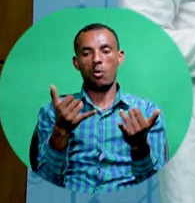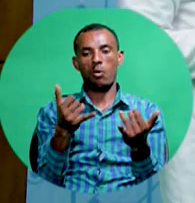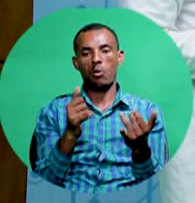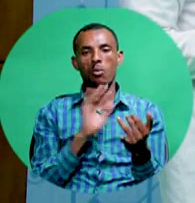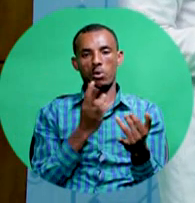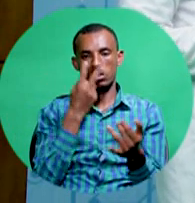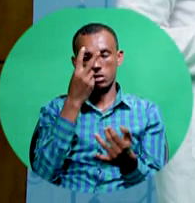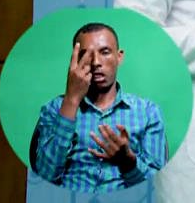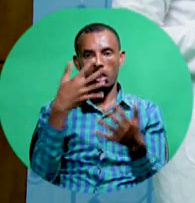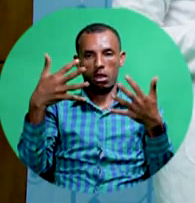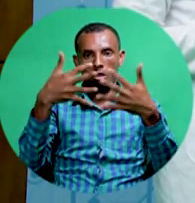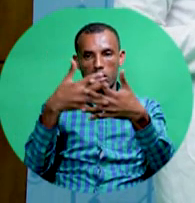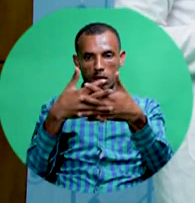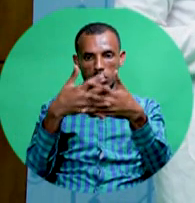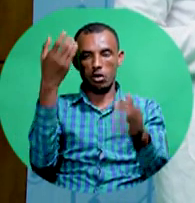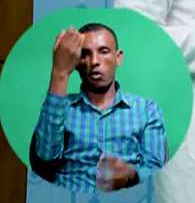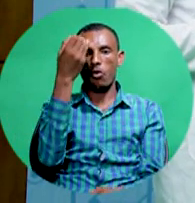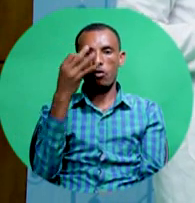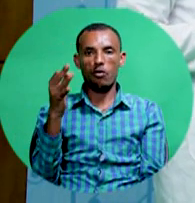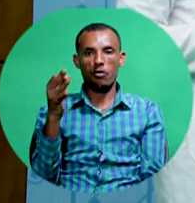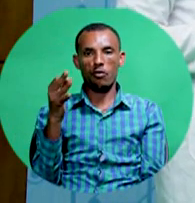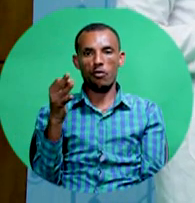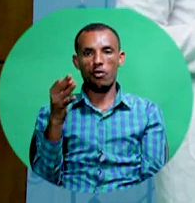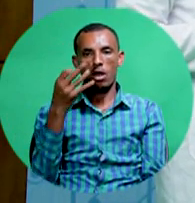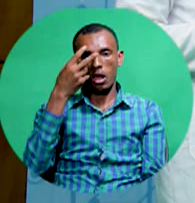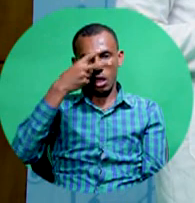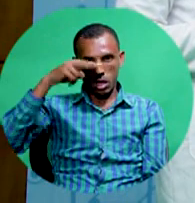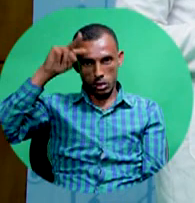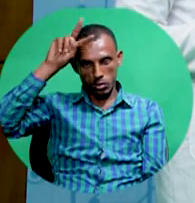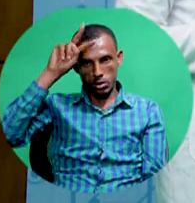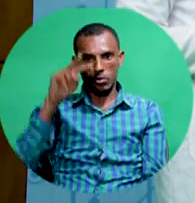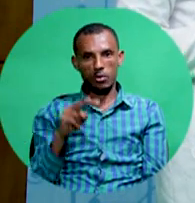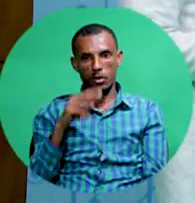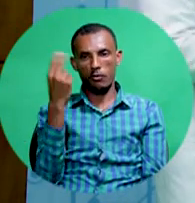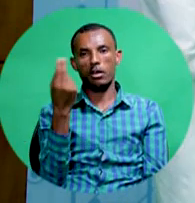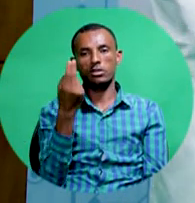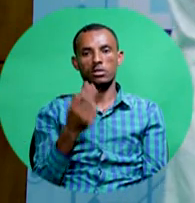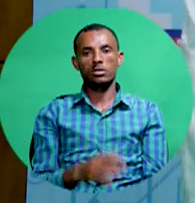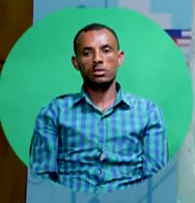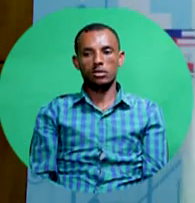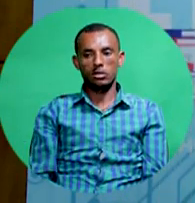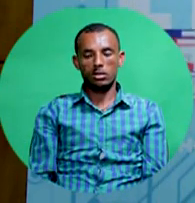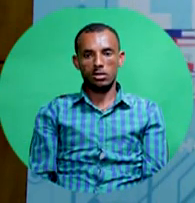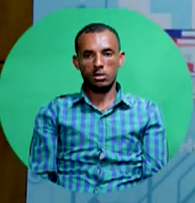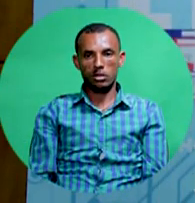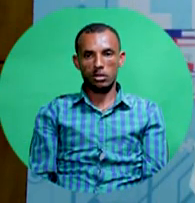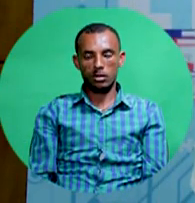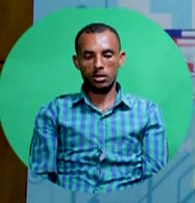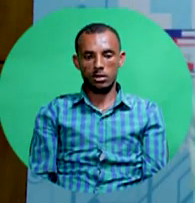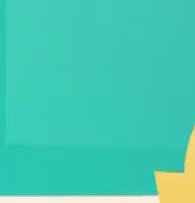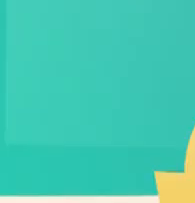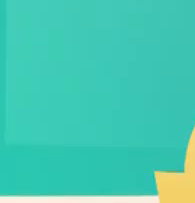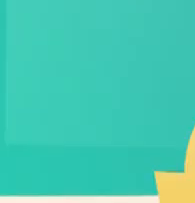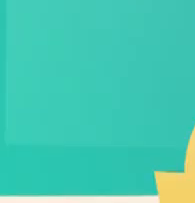to integration of exponential or exponential function. Yeah, let's see integration of exponential